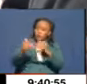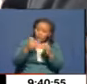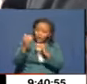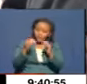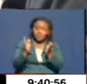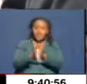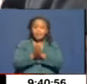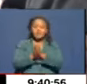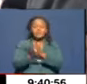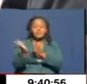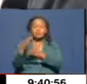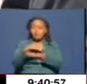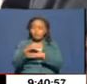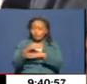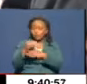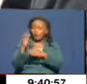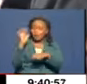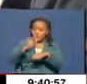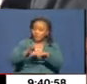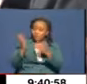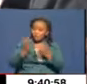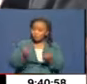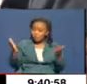affected children, so to make sure that the trauma